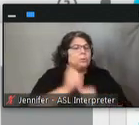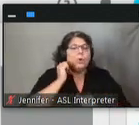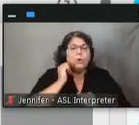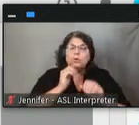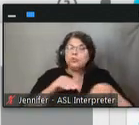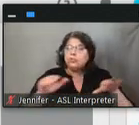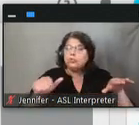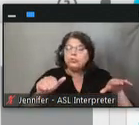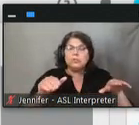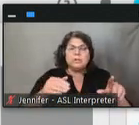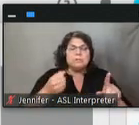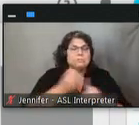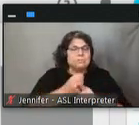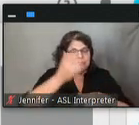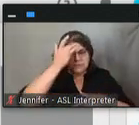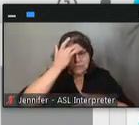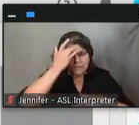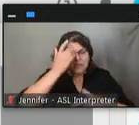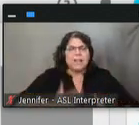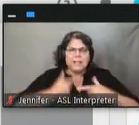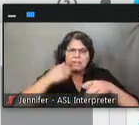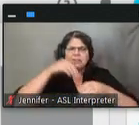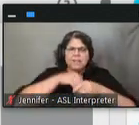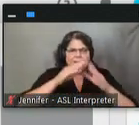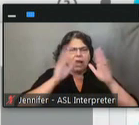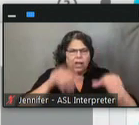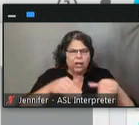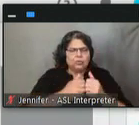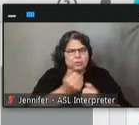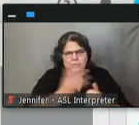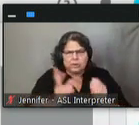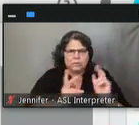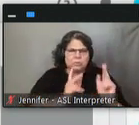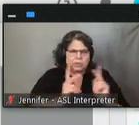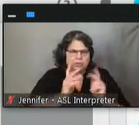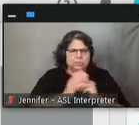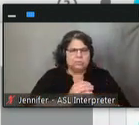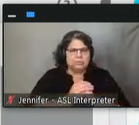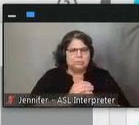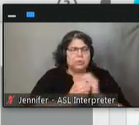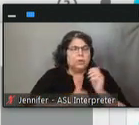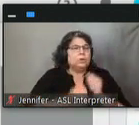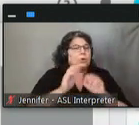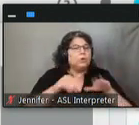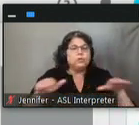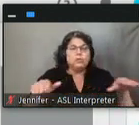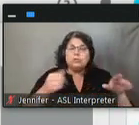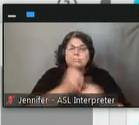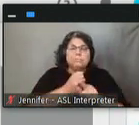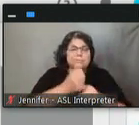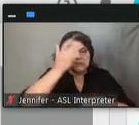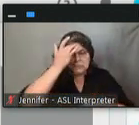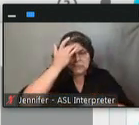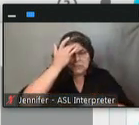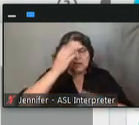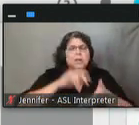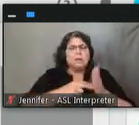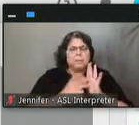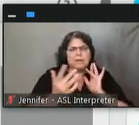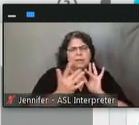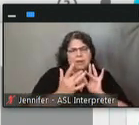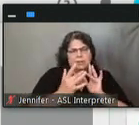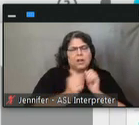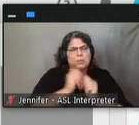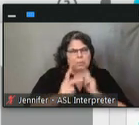in children are in households. And the majority of child cases are contacts to people in their